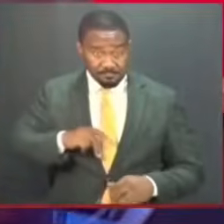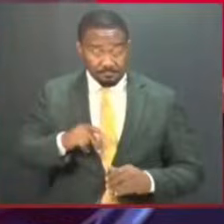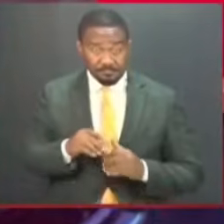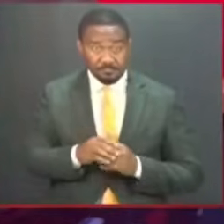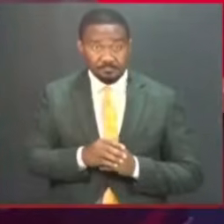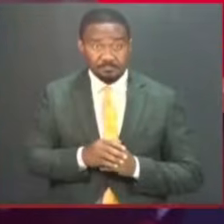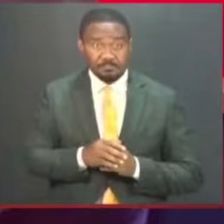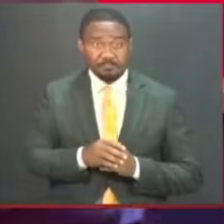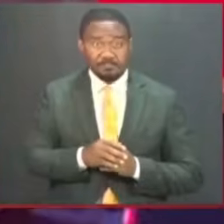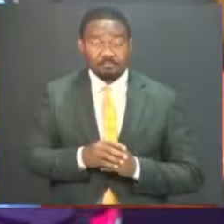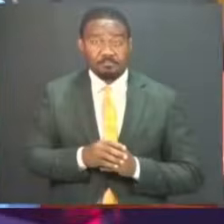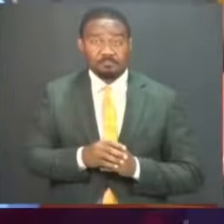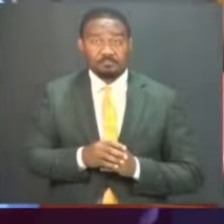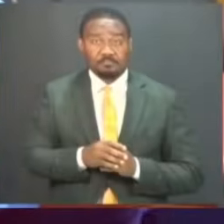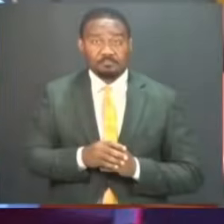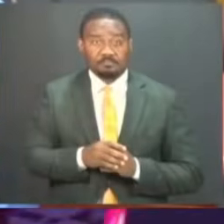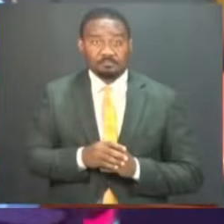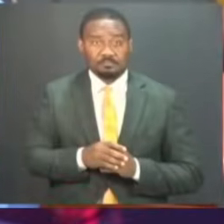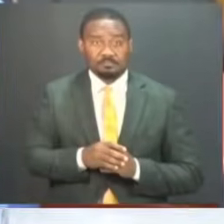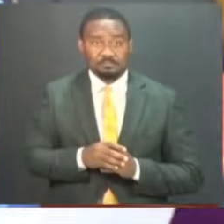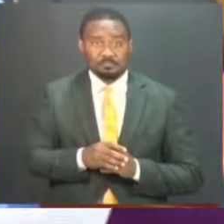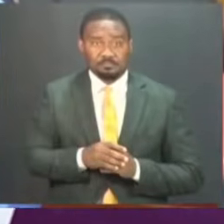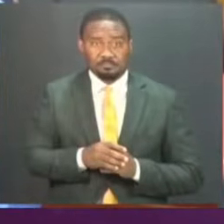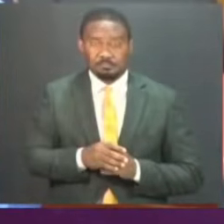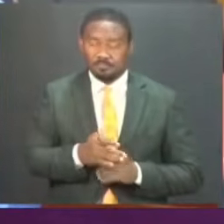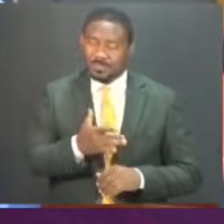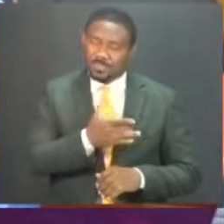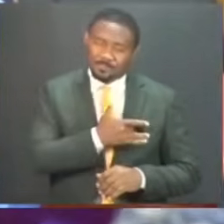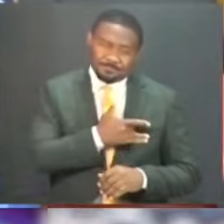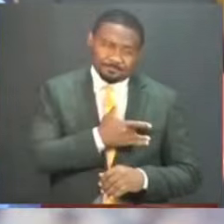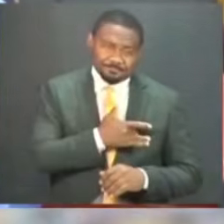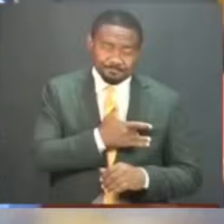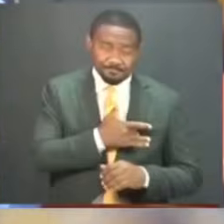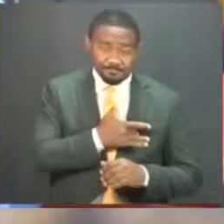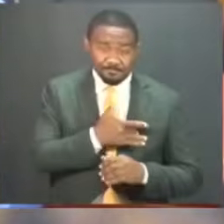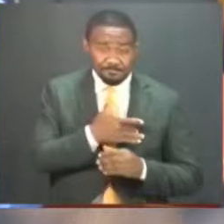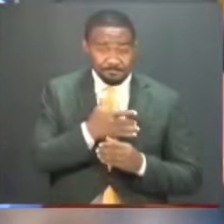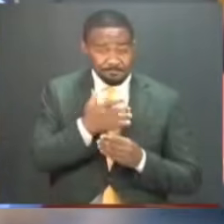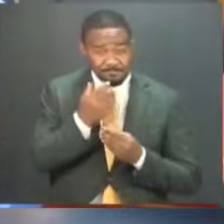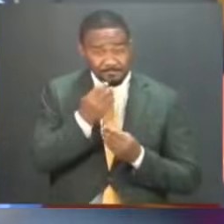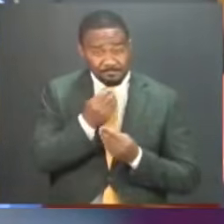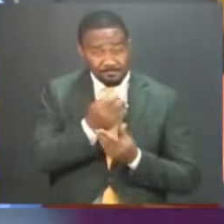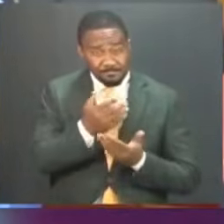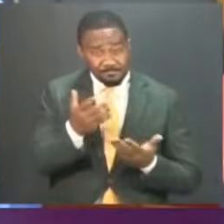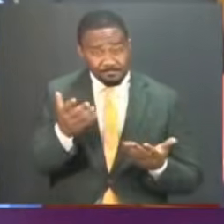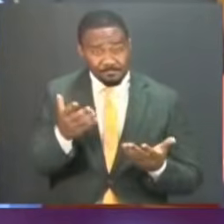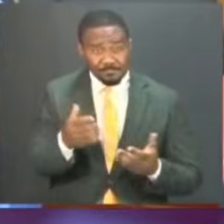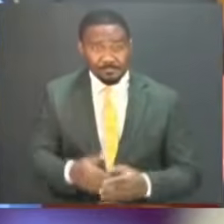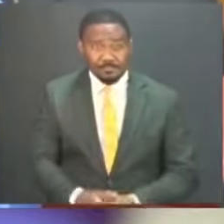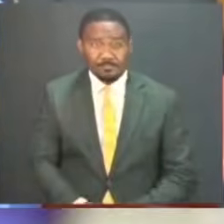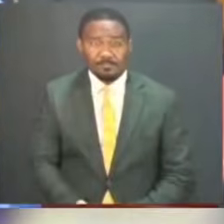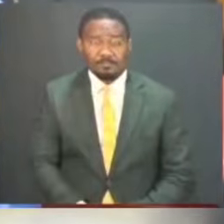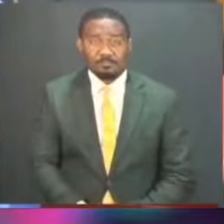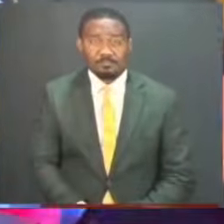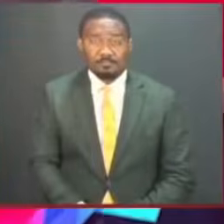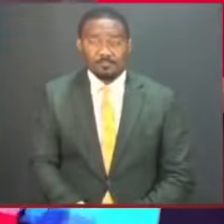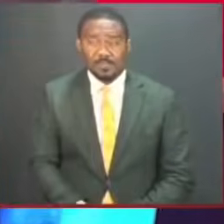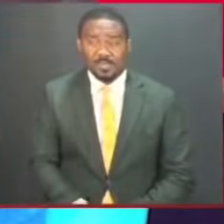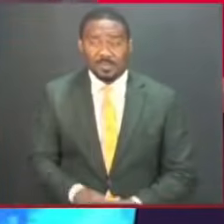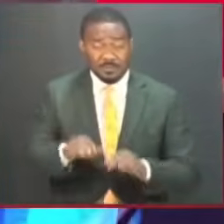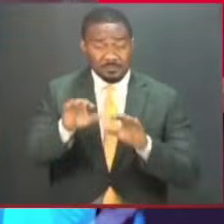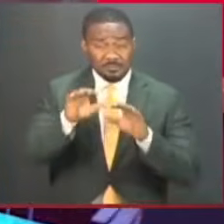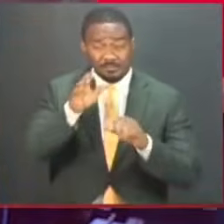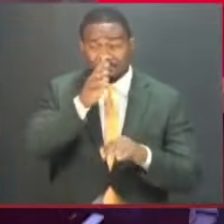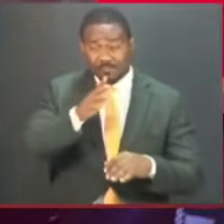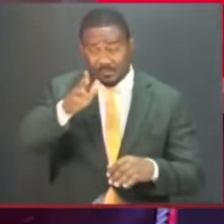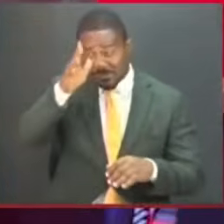humbly convey the deepest condolences to the parents and